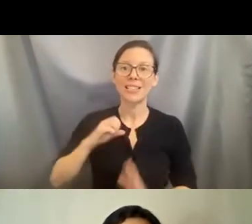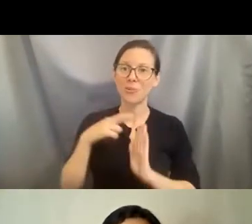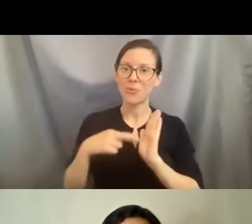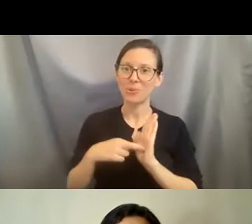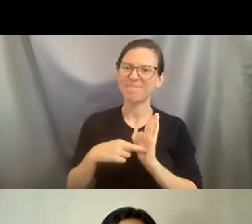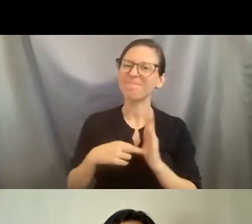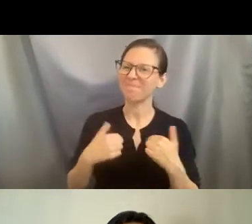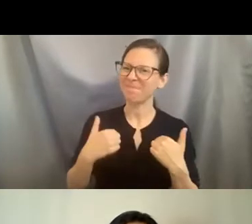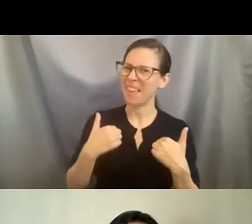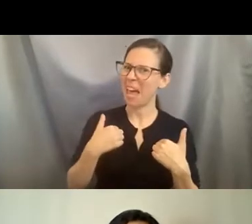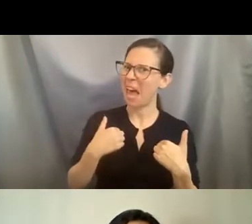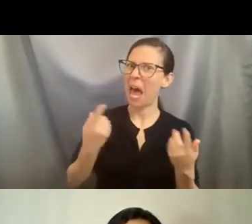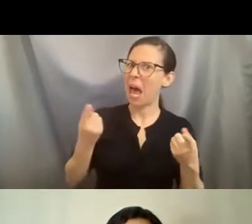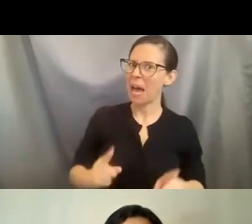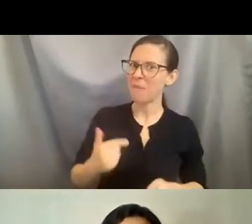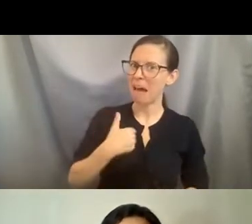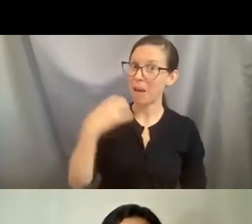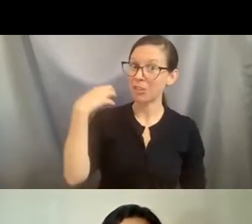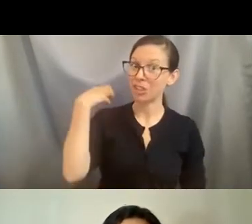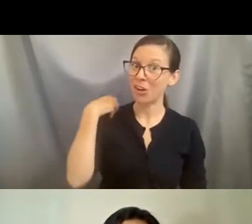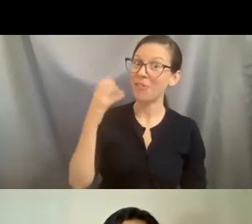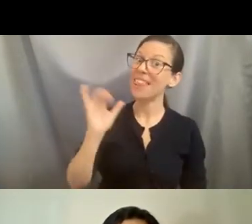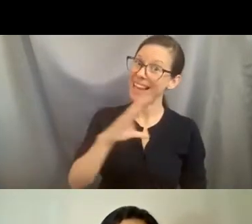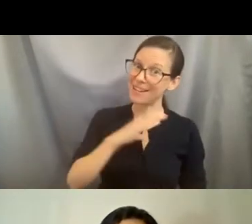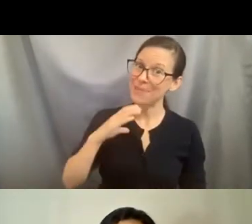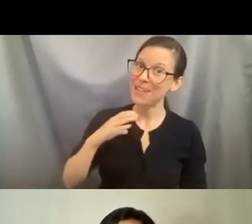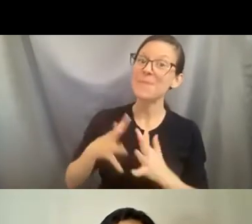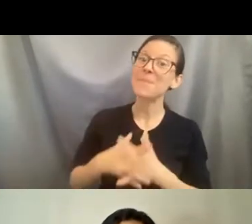chair. So we were able to